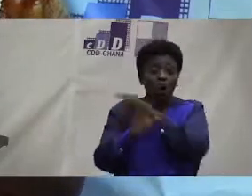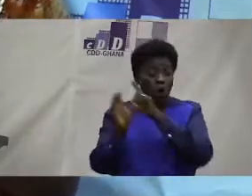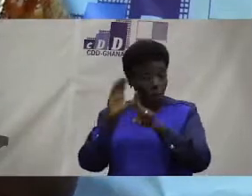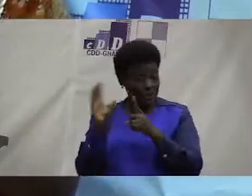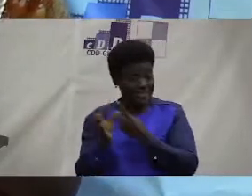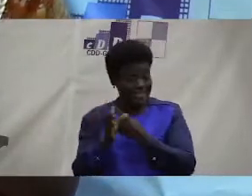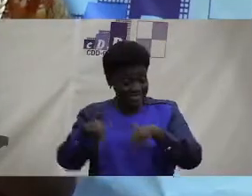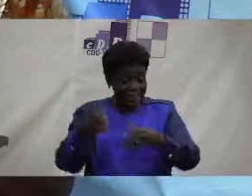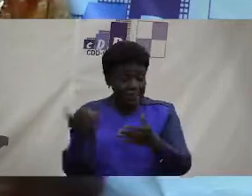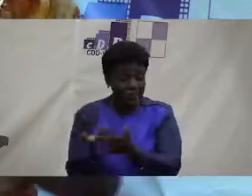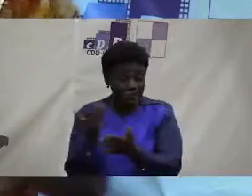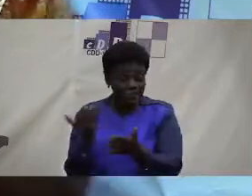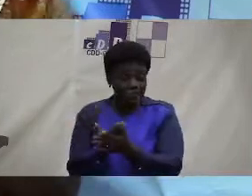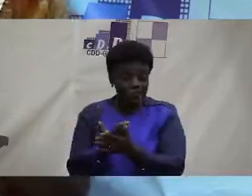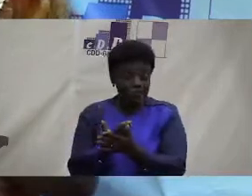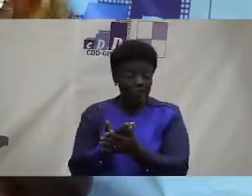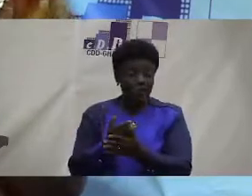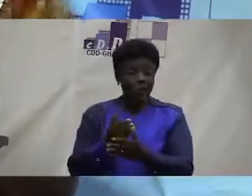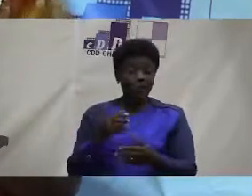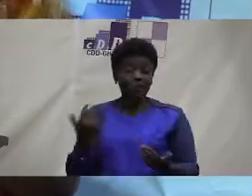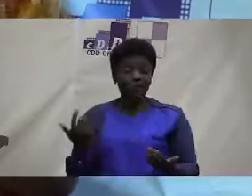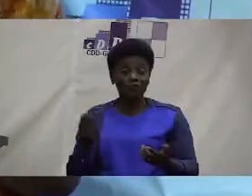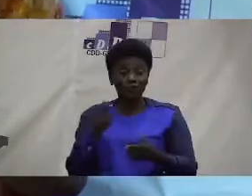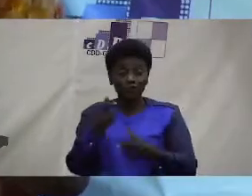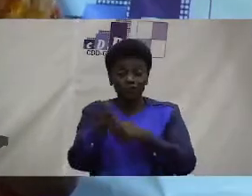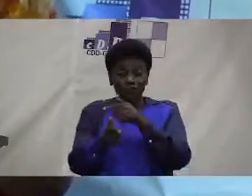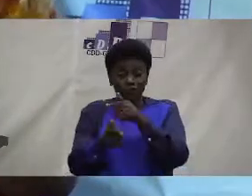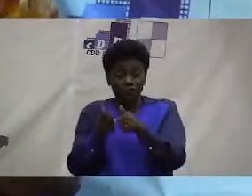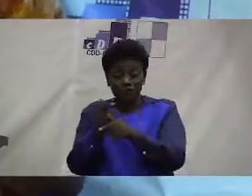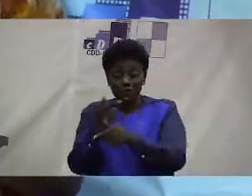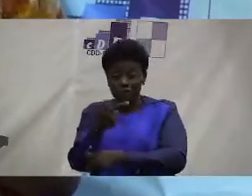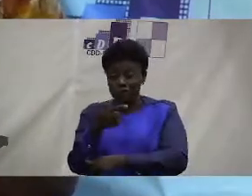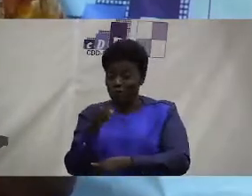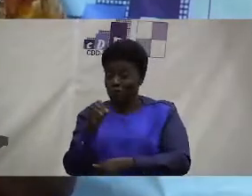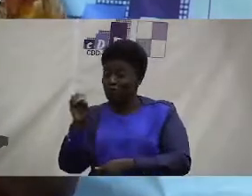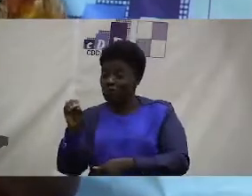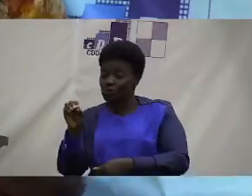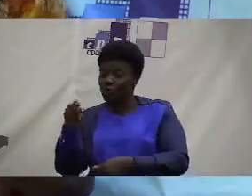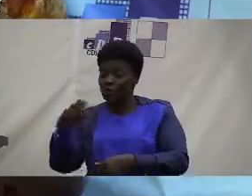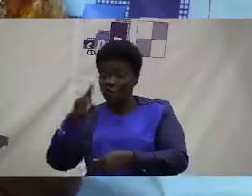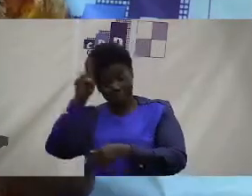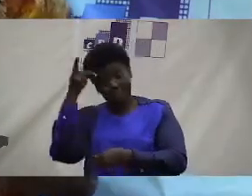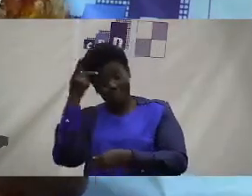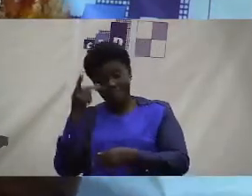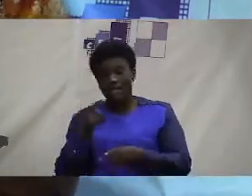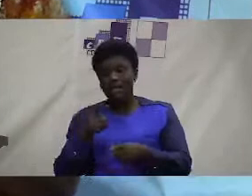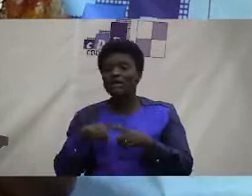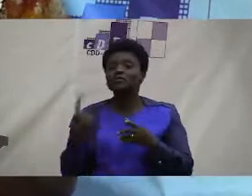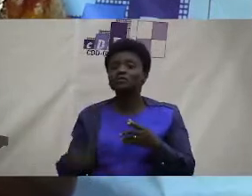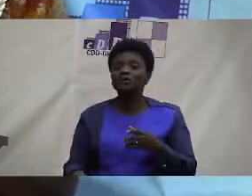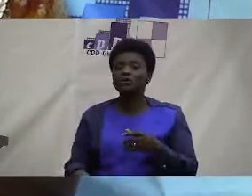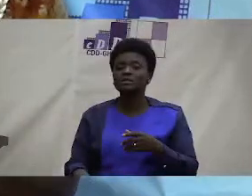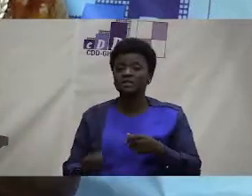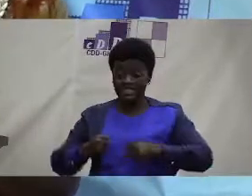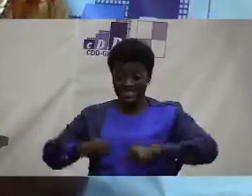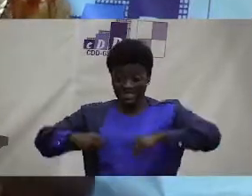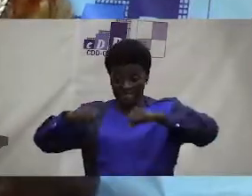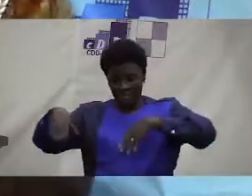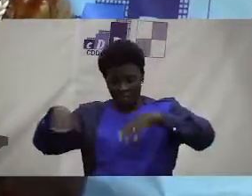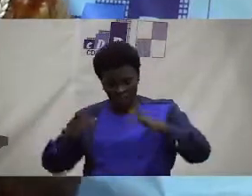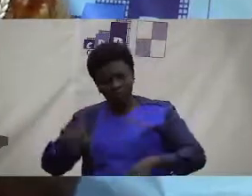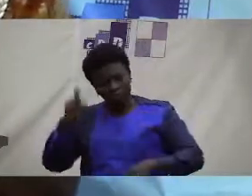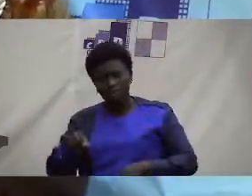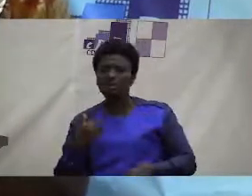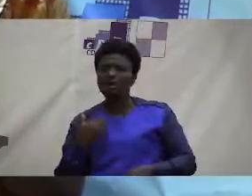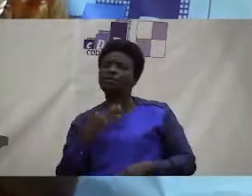this new politics of geopolitics as civic actors? We have to have a voice in it. As